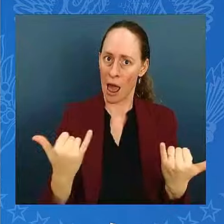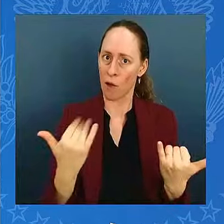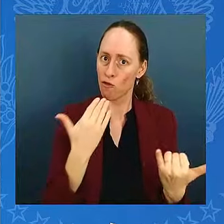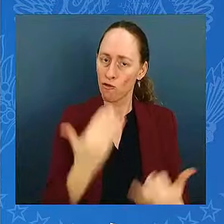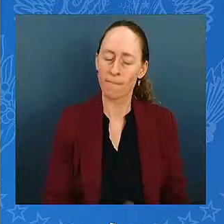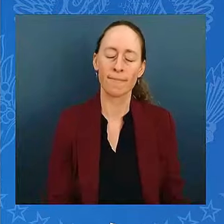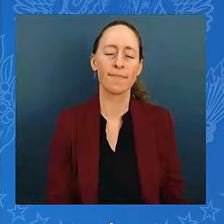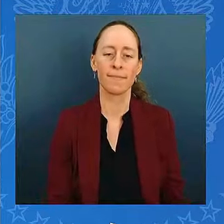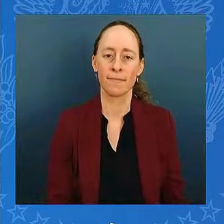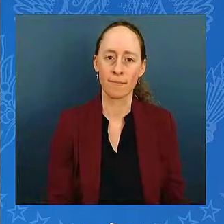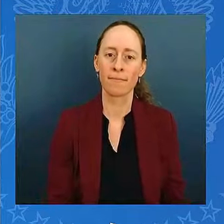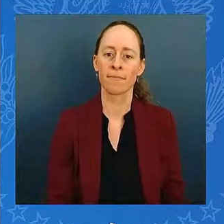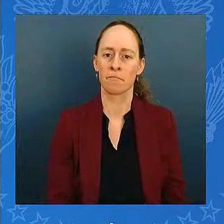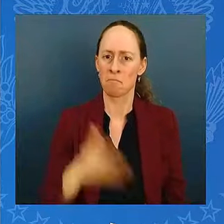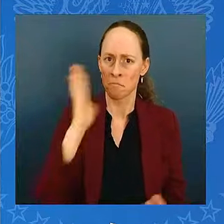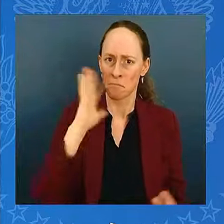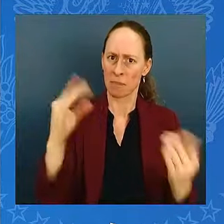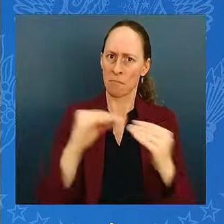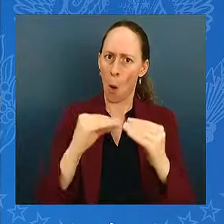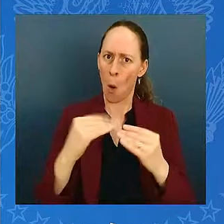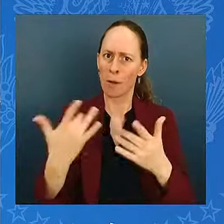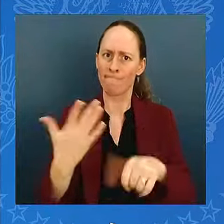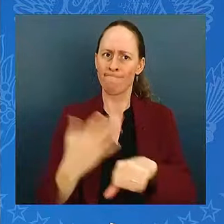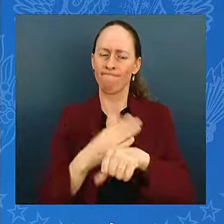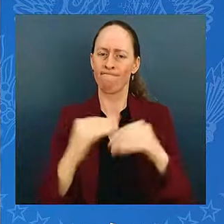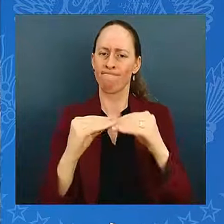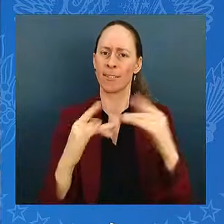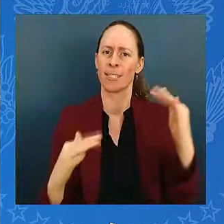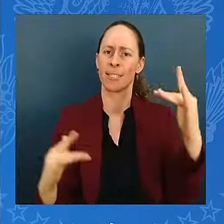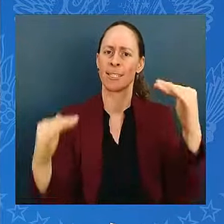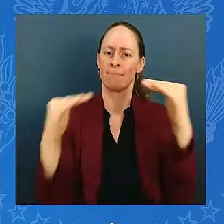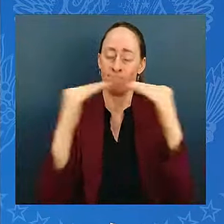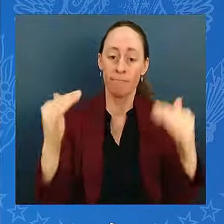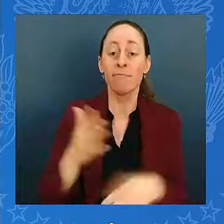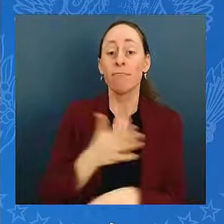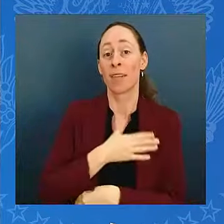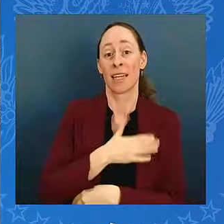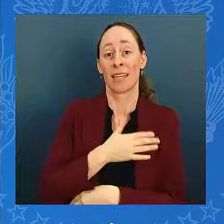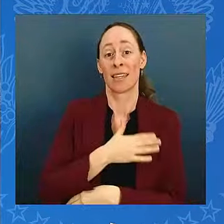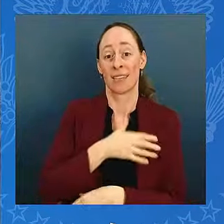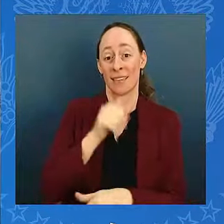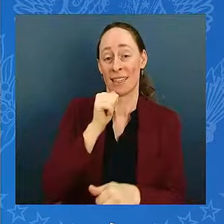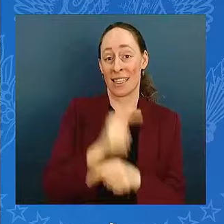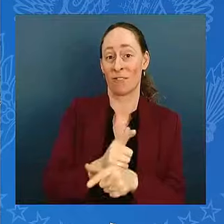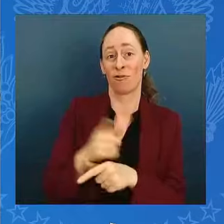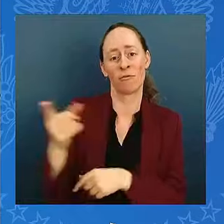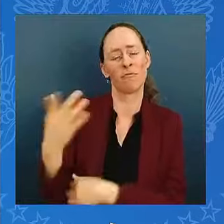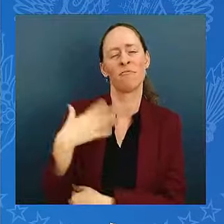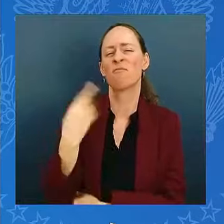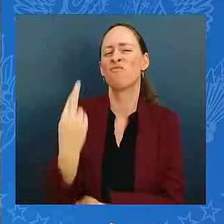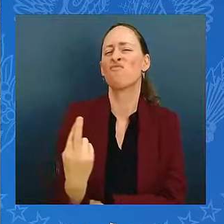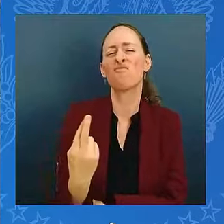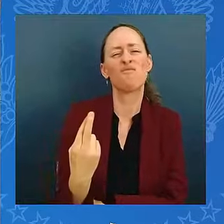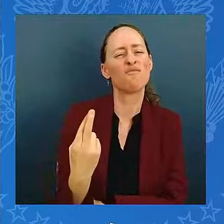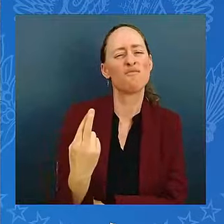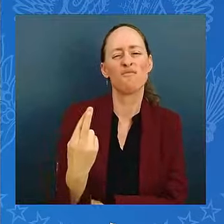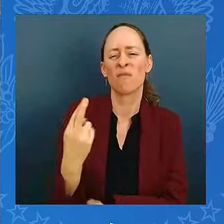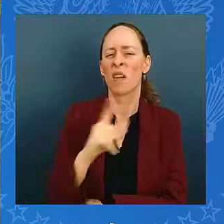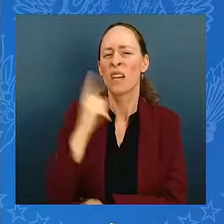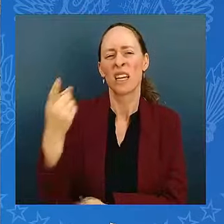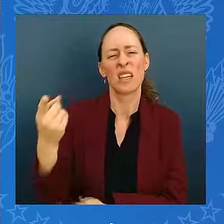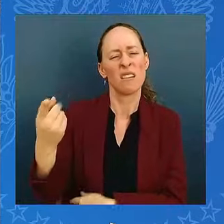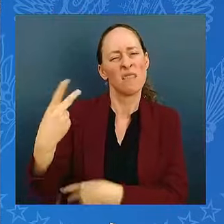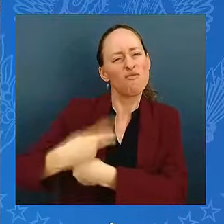my best friend in the world, my sister. Anyway, won't get into all that, but, you